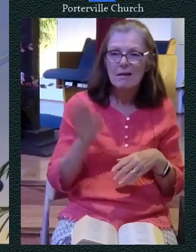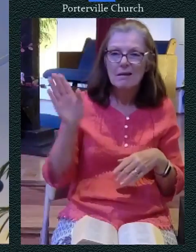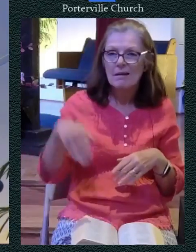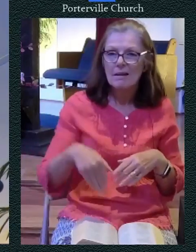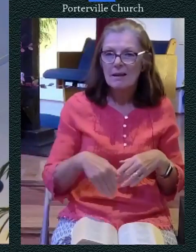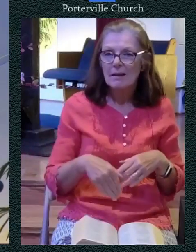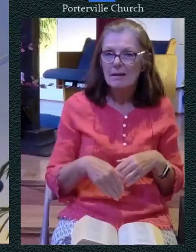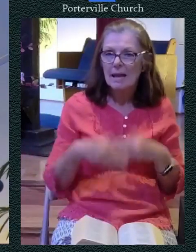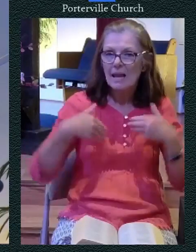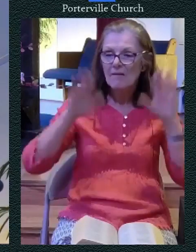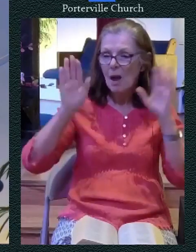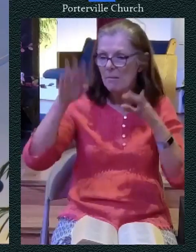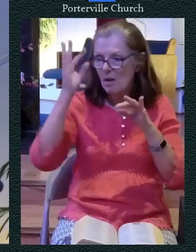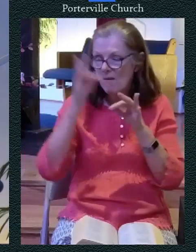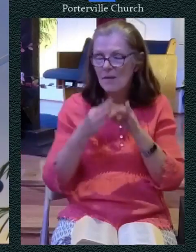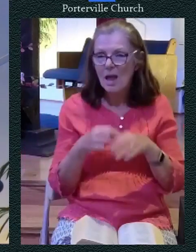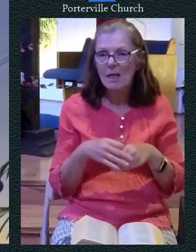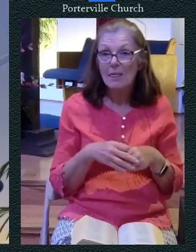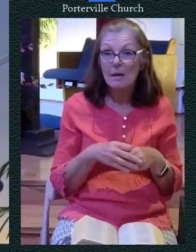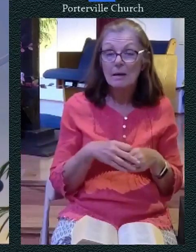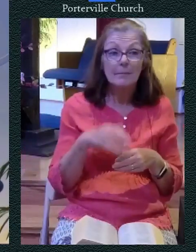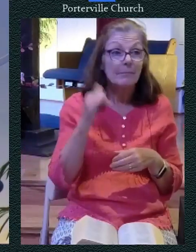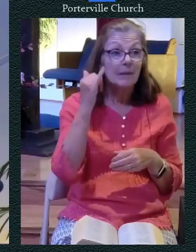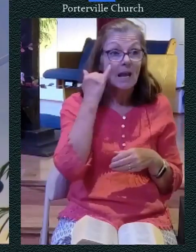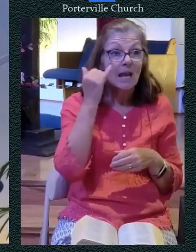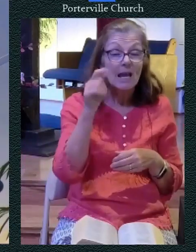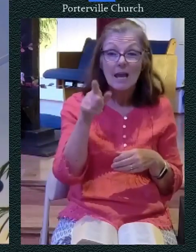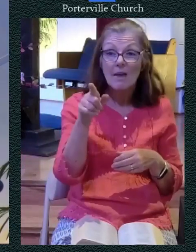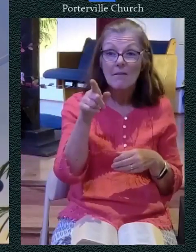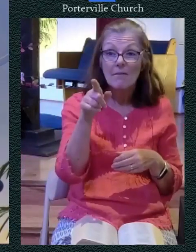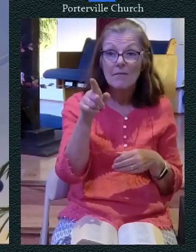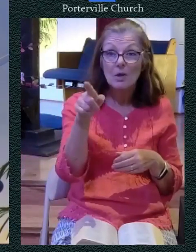If you were on track, Satan says, your life wouldn't be so hard.